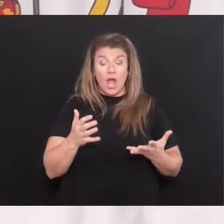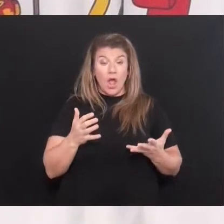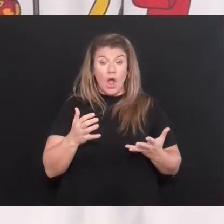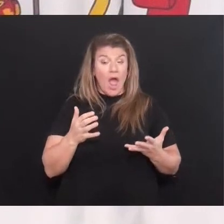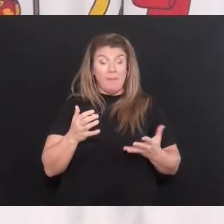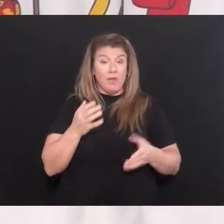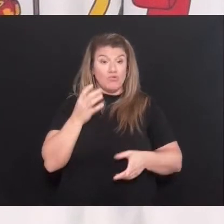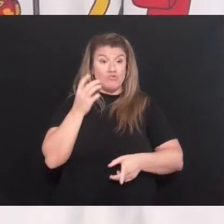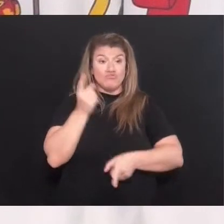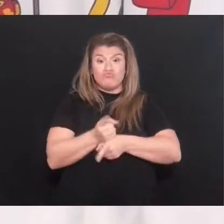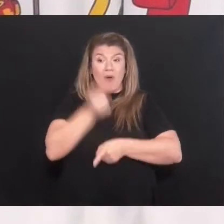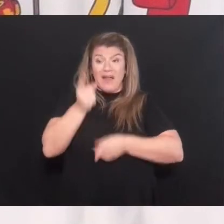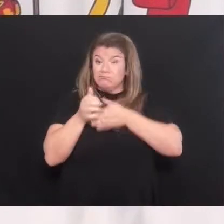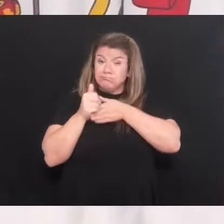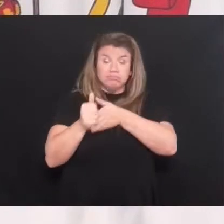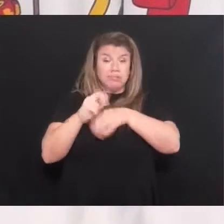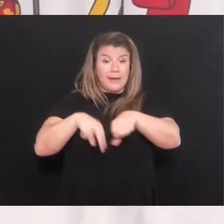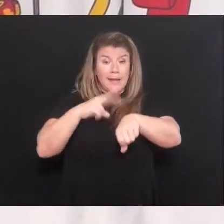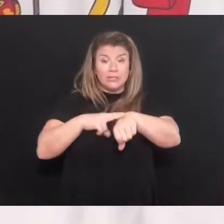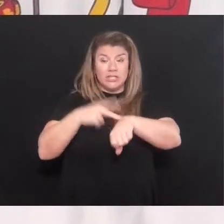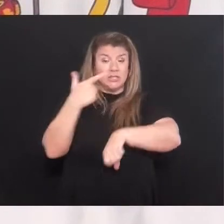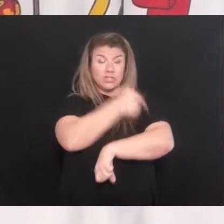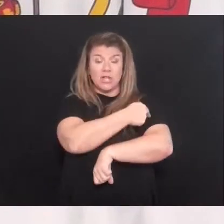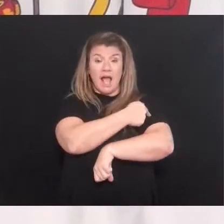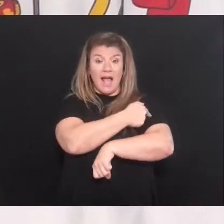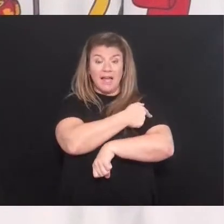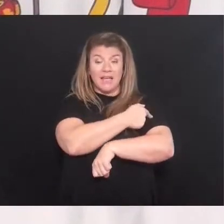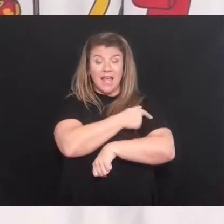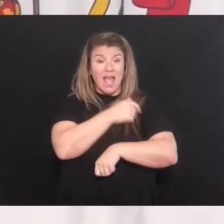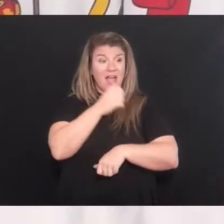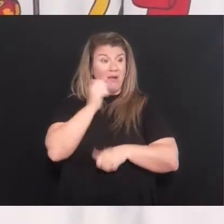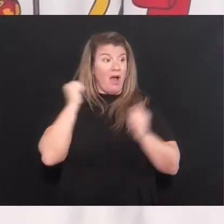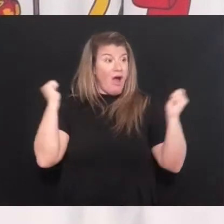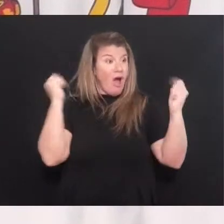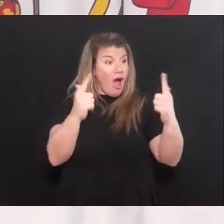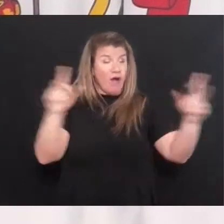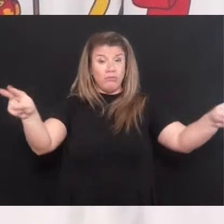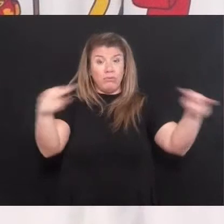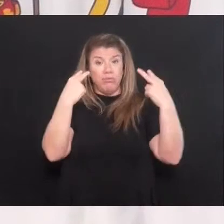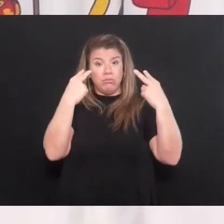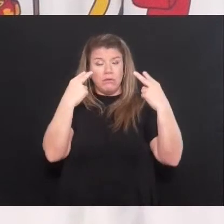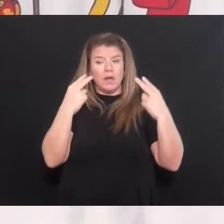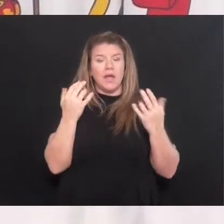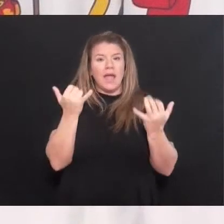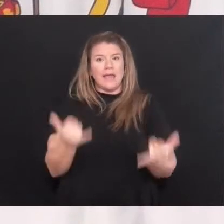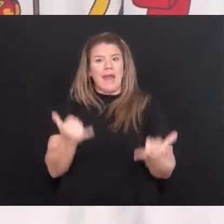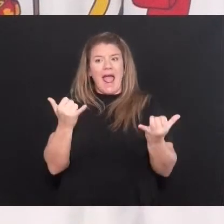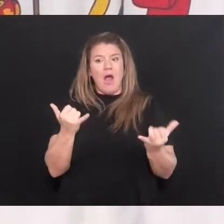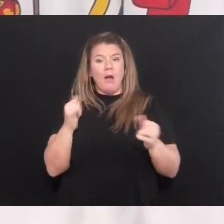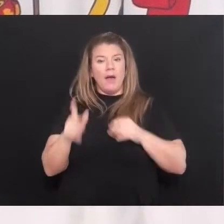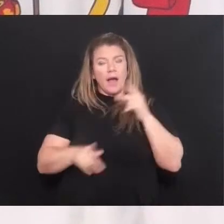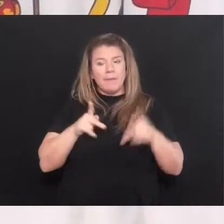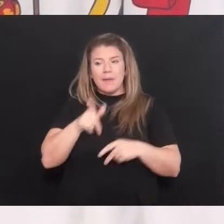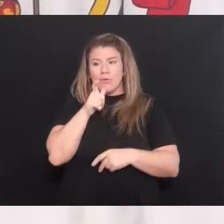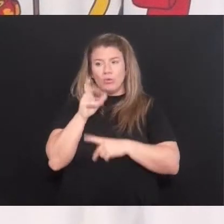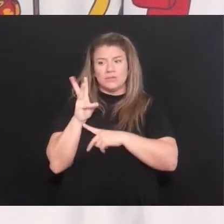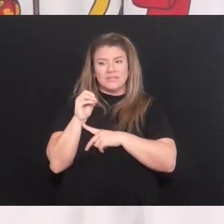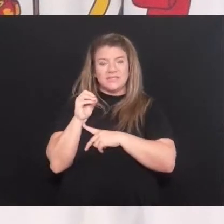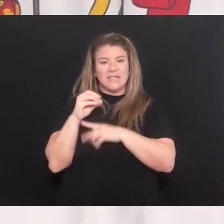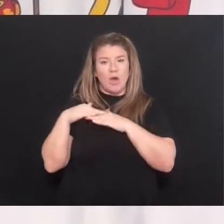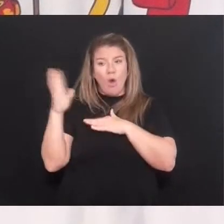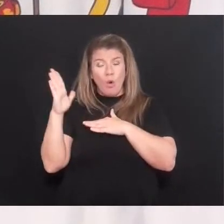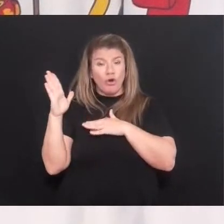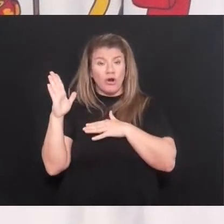right out of the gates. We did so in every way. We're the envy of the entire nation, and now we've got people that are 60 and older that are